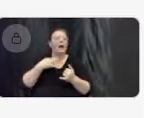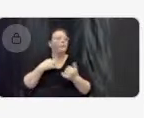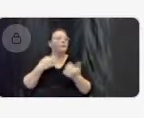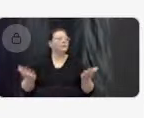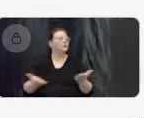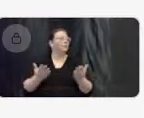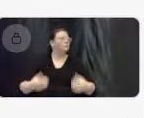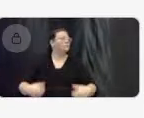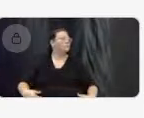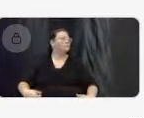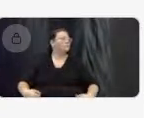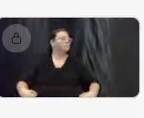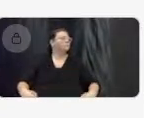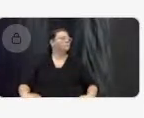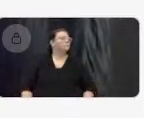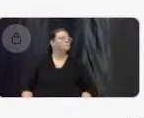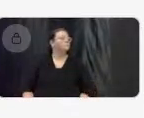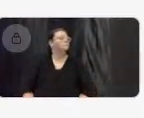present?